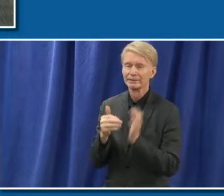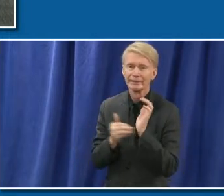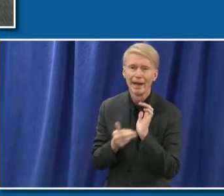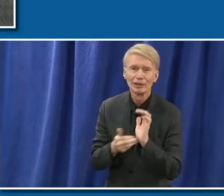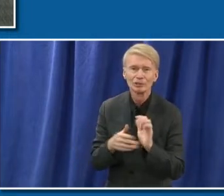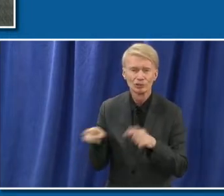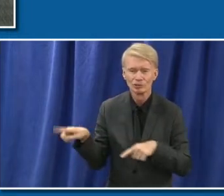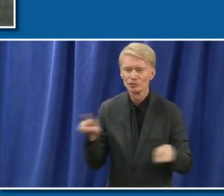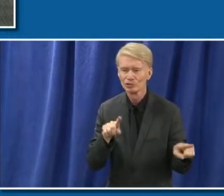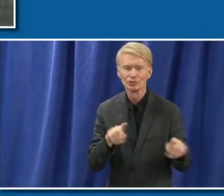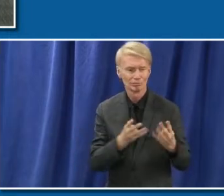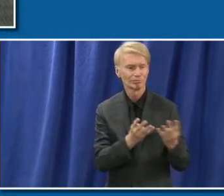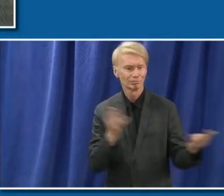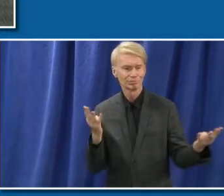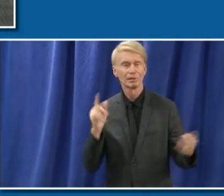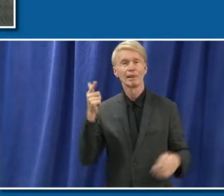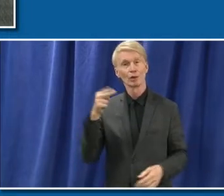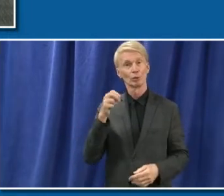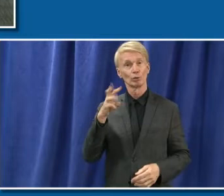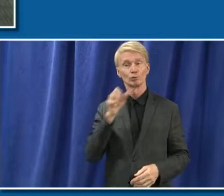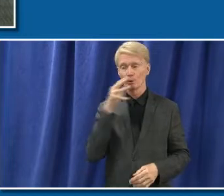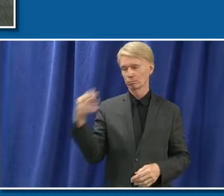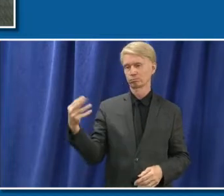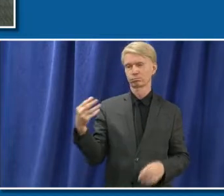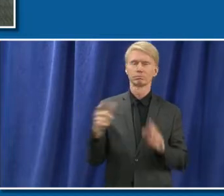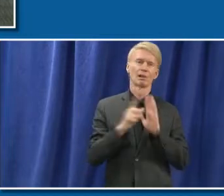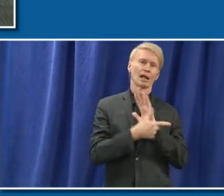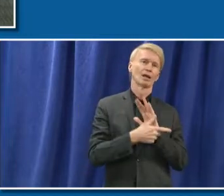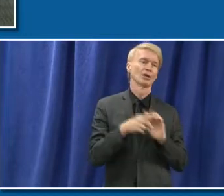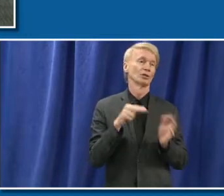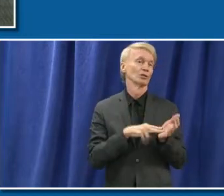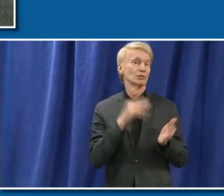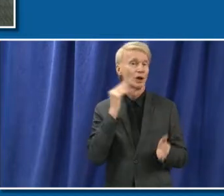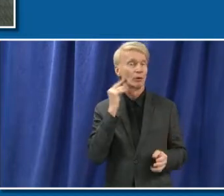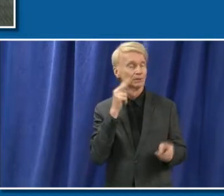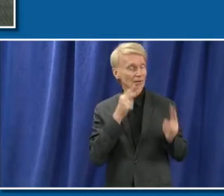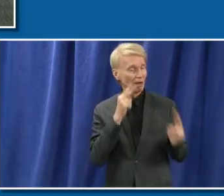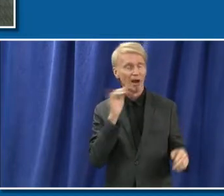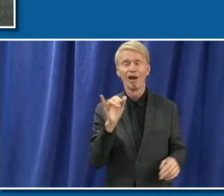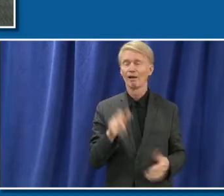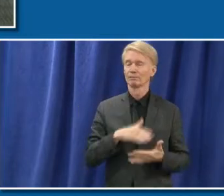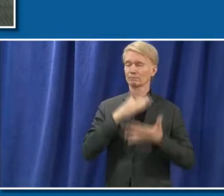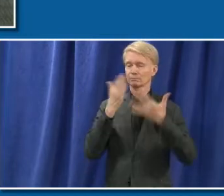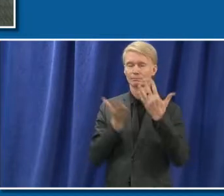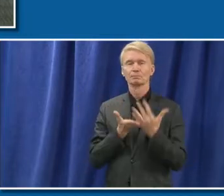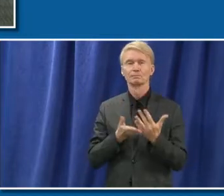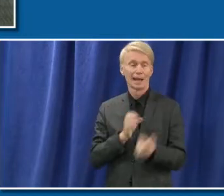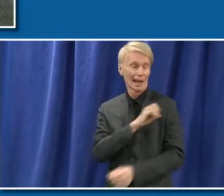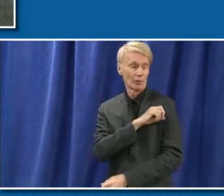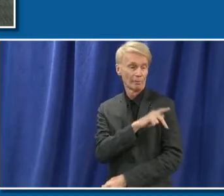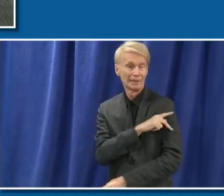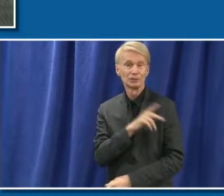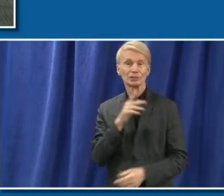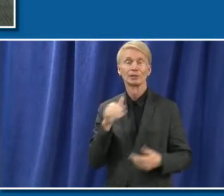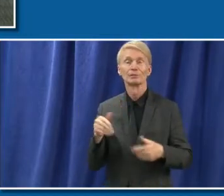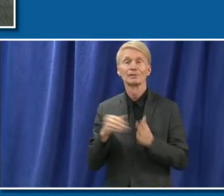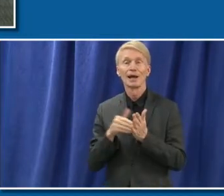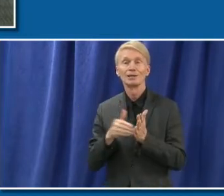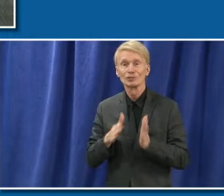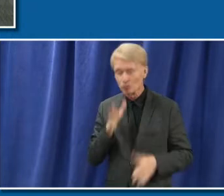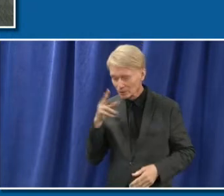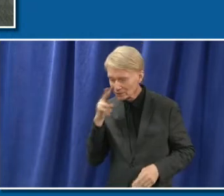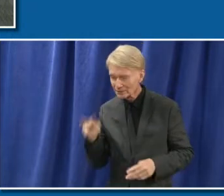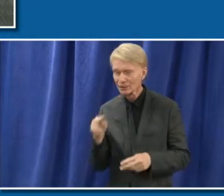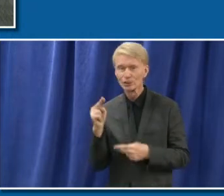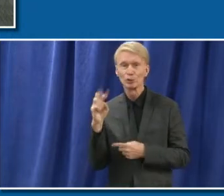where we started. You'll see some more news when we start with the long-term care facilities. You'll see some more news when we start with outpatient patient providers. And certainly as